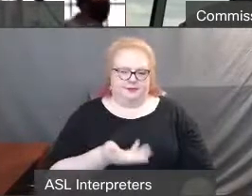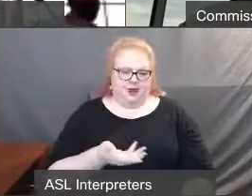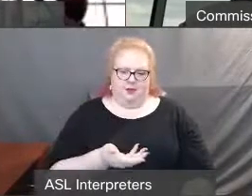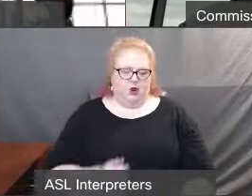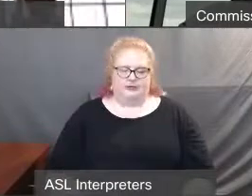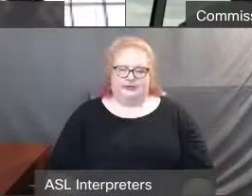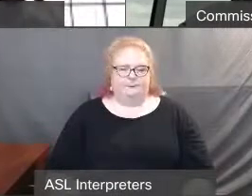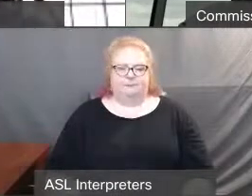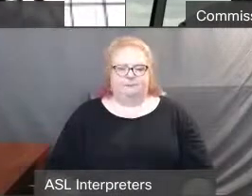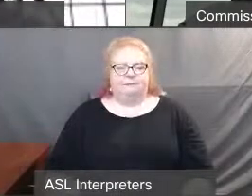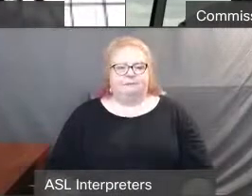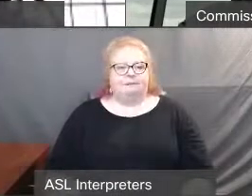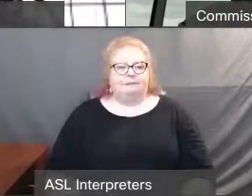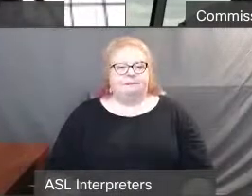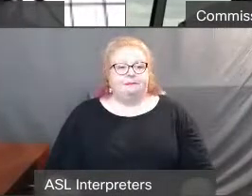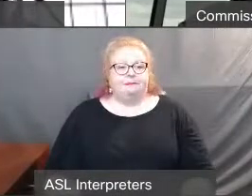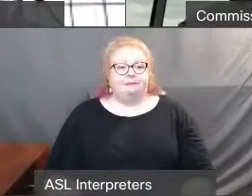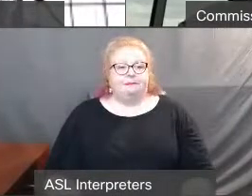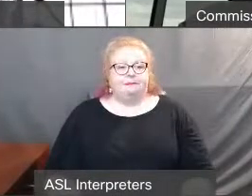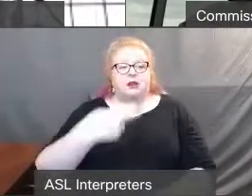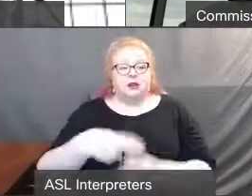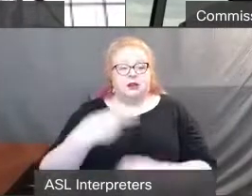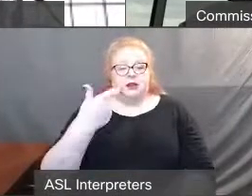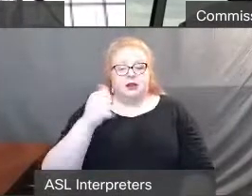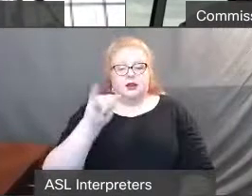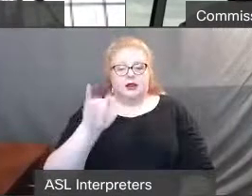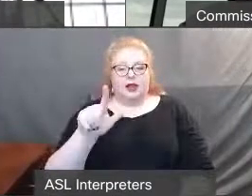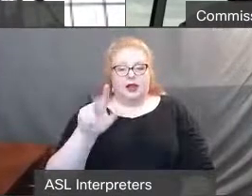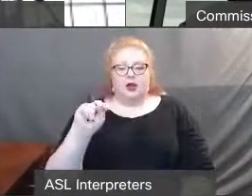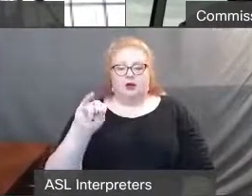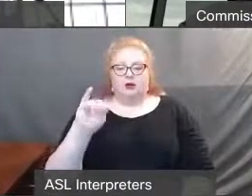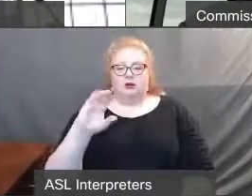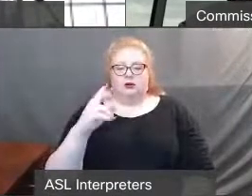present. Okay. Next name is Gail Nicholson.